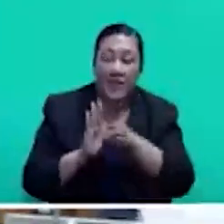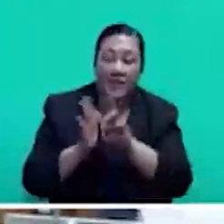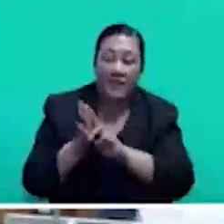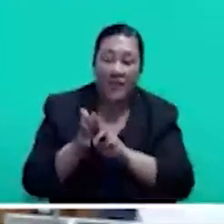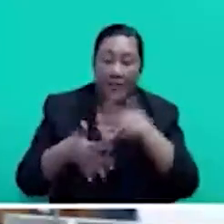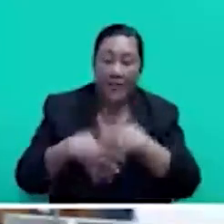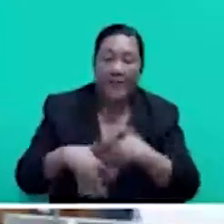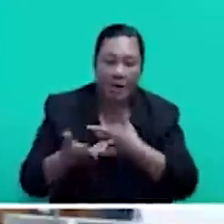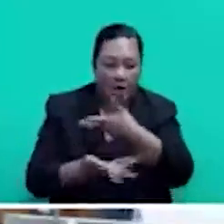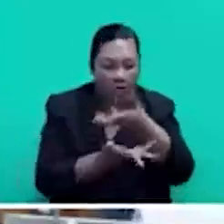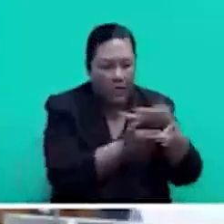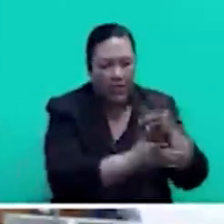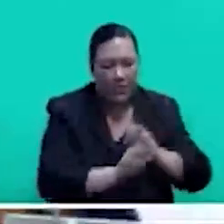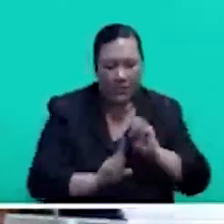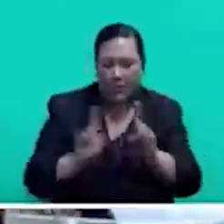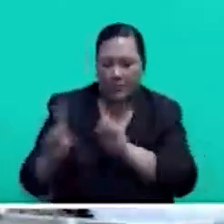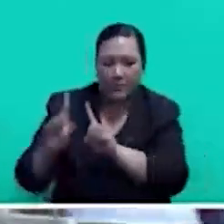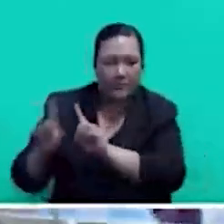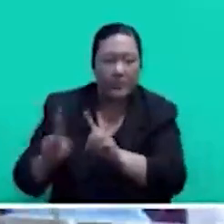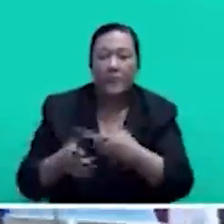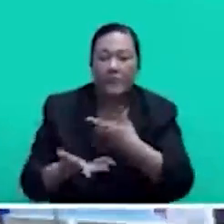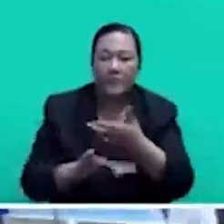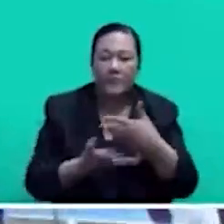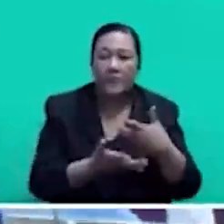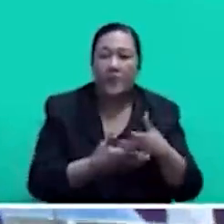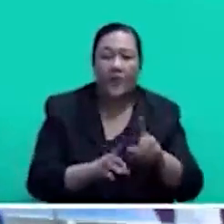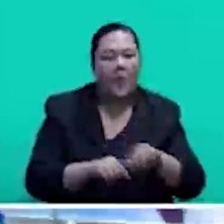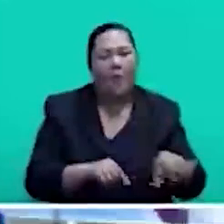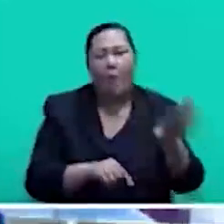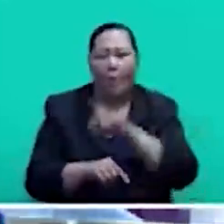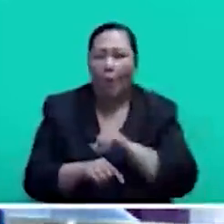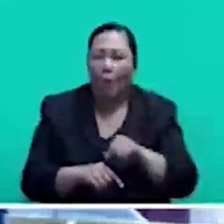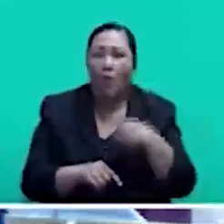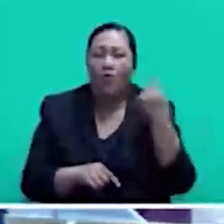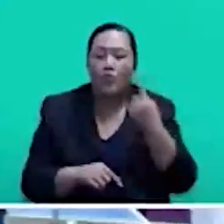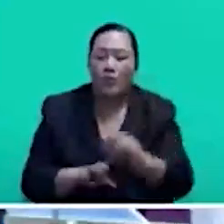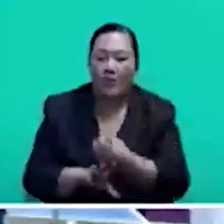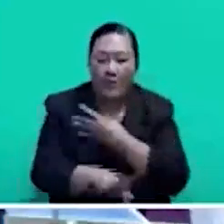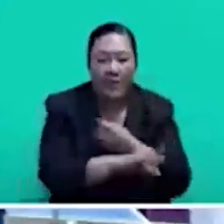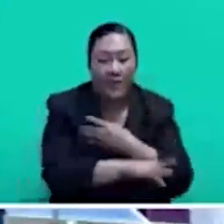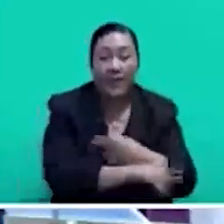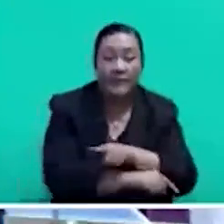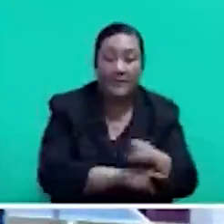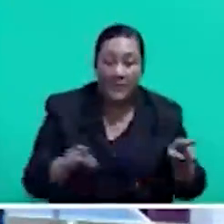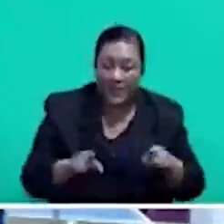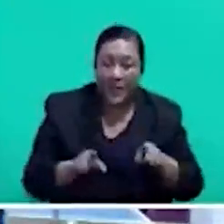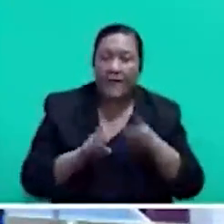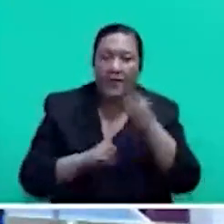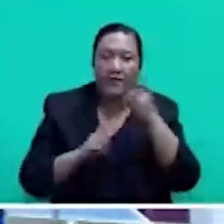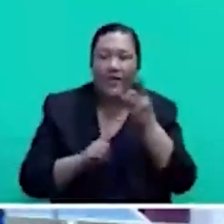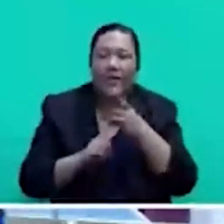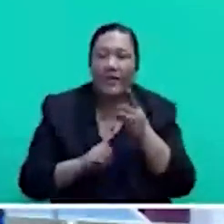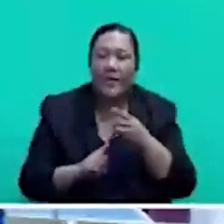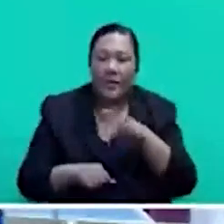consultation, will provide a holistic view of opinions from all those that will be impacted in order for the development of a